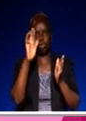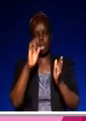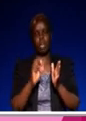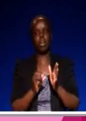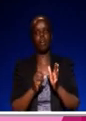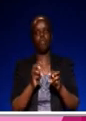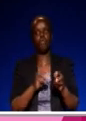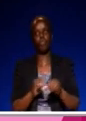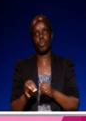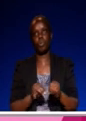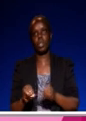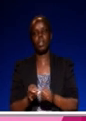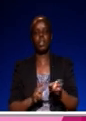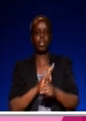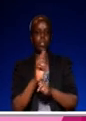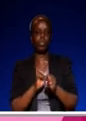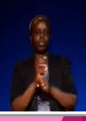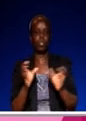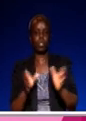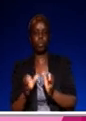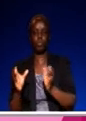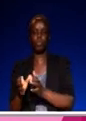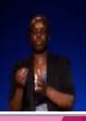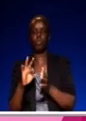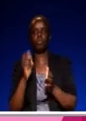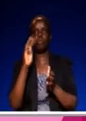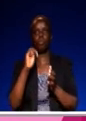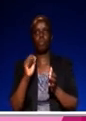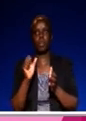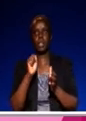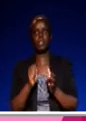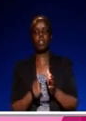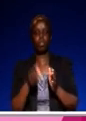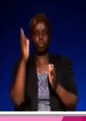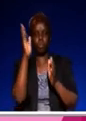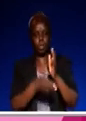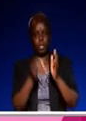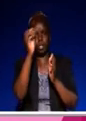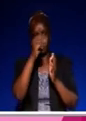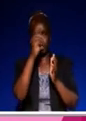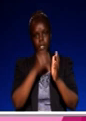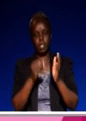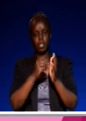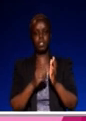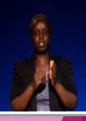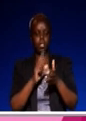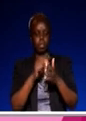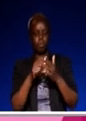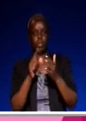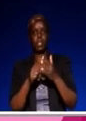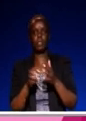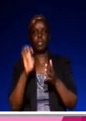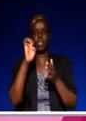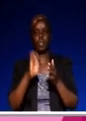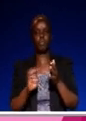able to use the composition by mass or percentage to calculate empirical